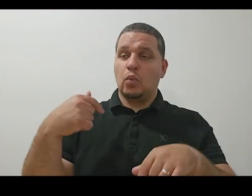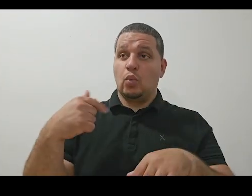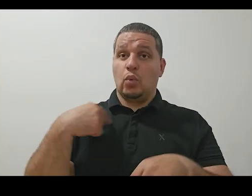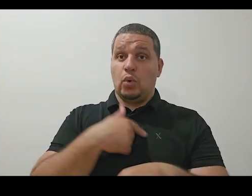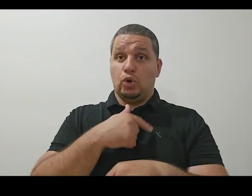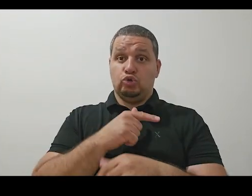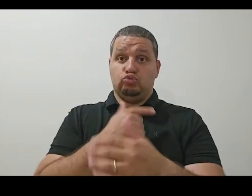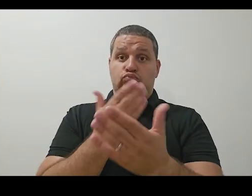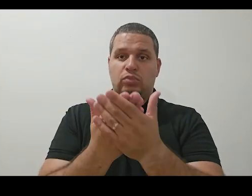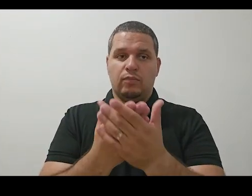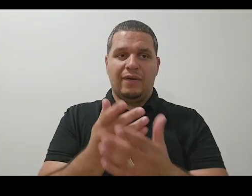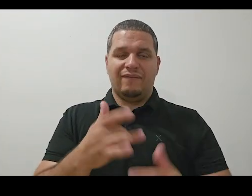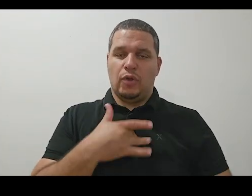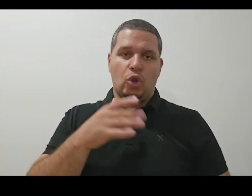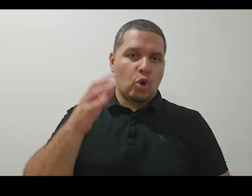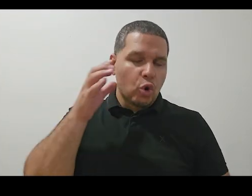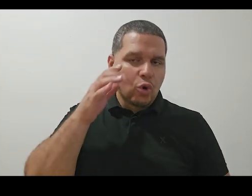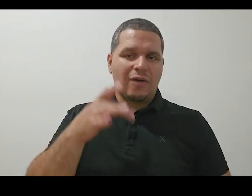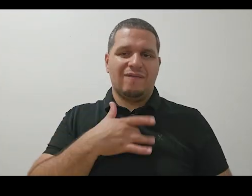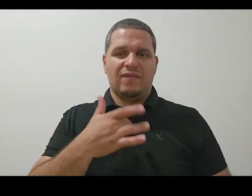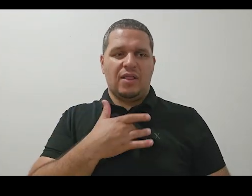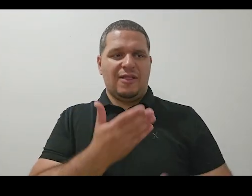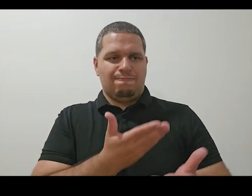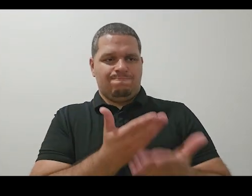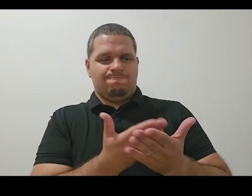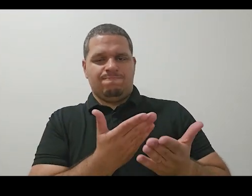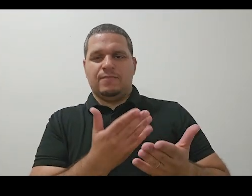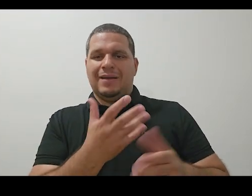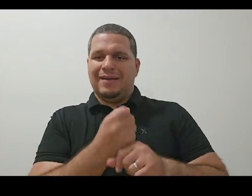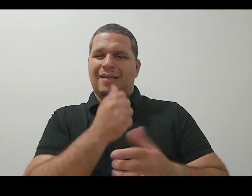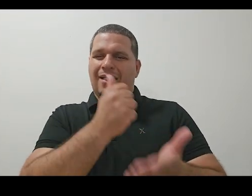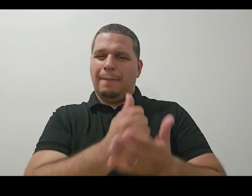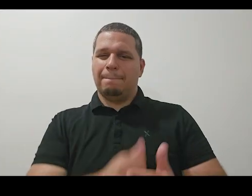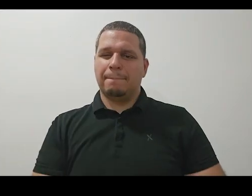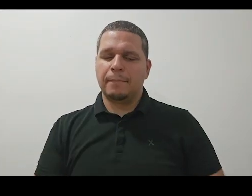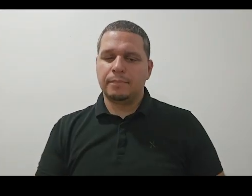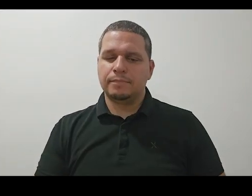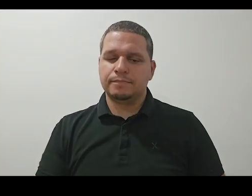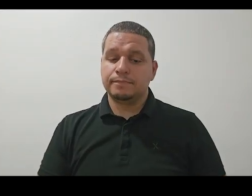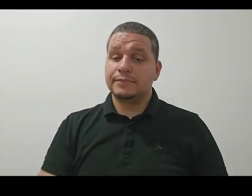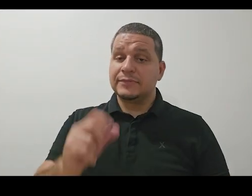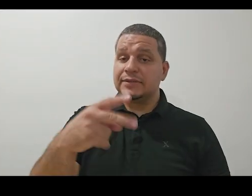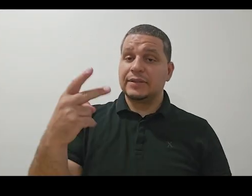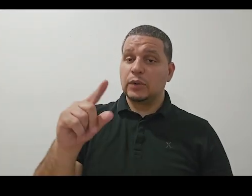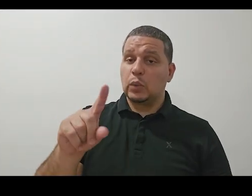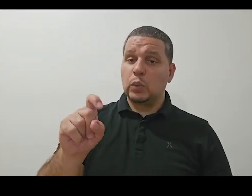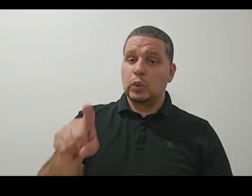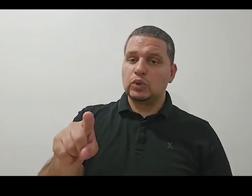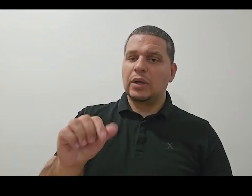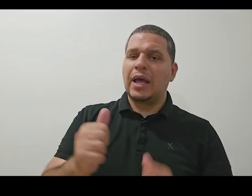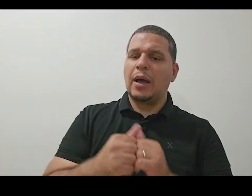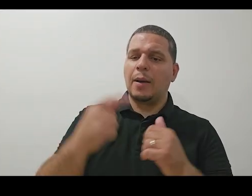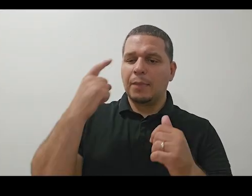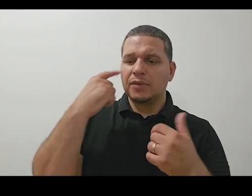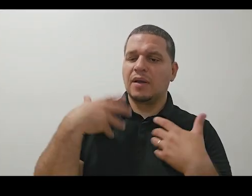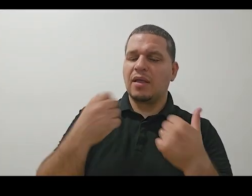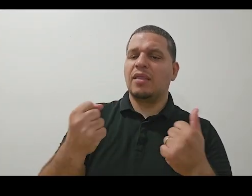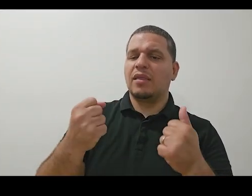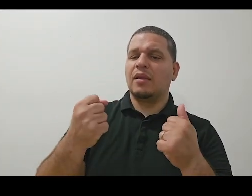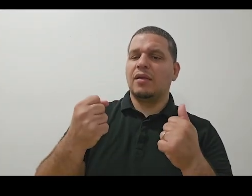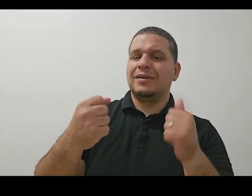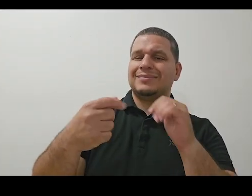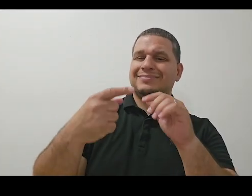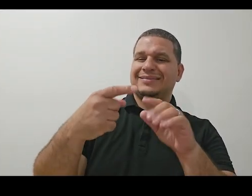feel heard, validated, so we can go get the help. So the second question is, how does mental health stigma differ